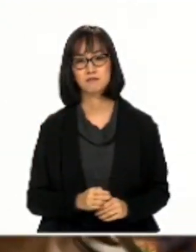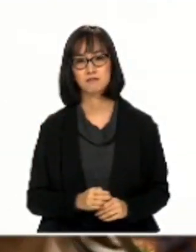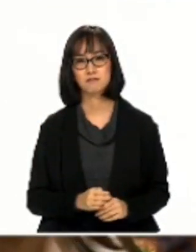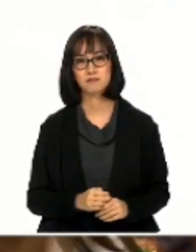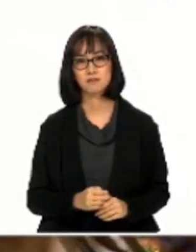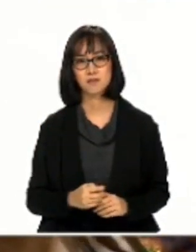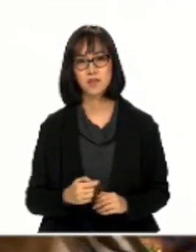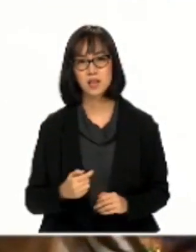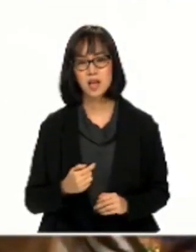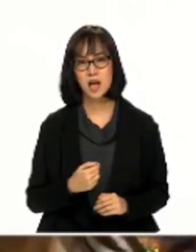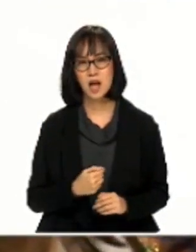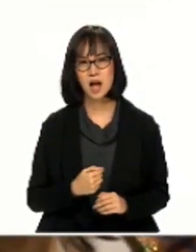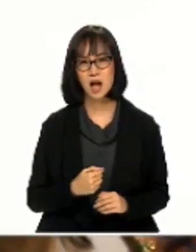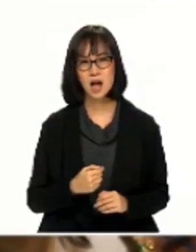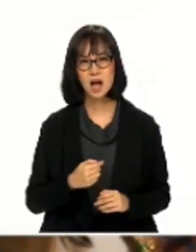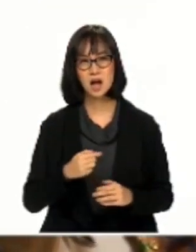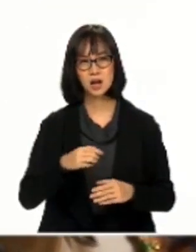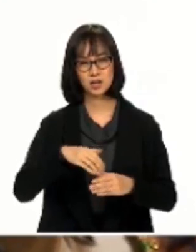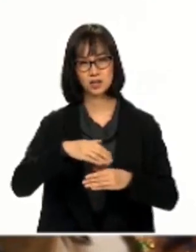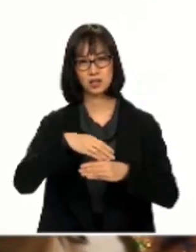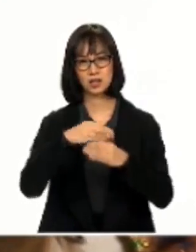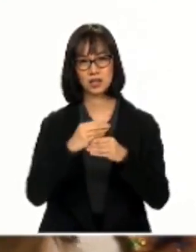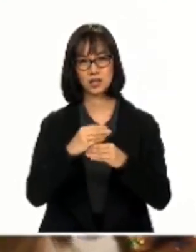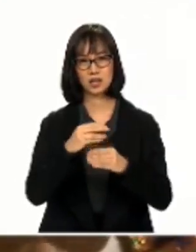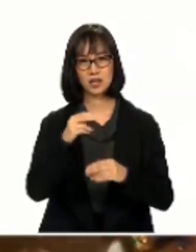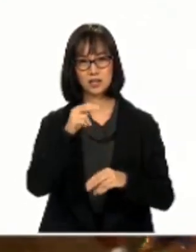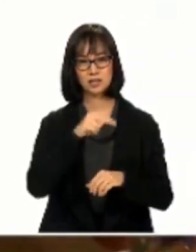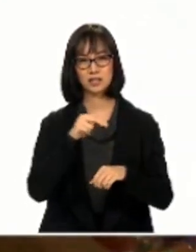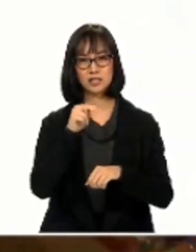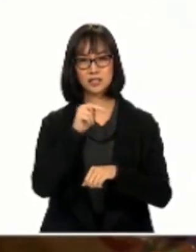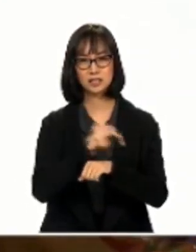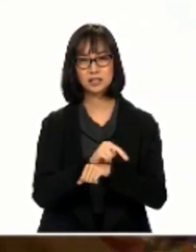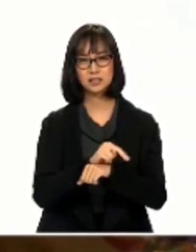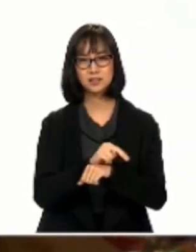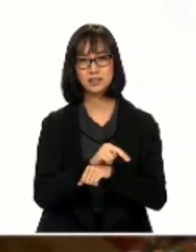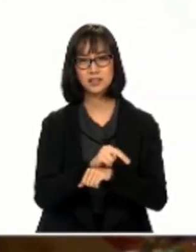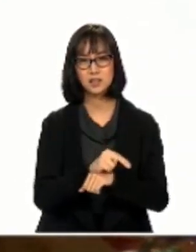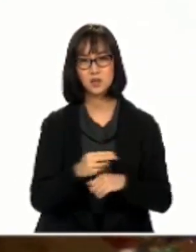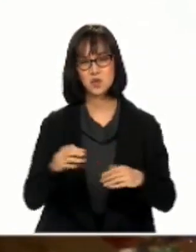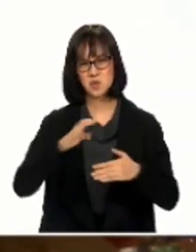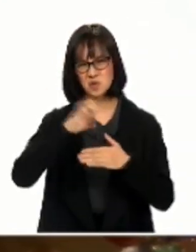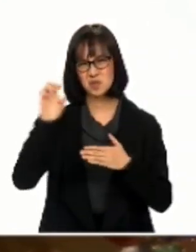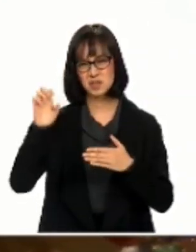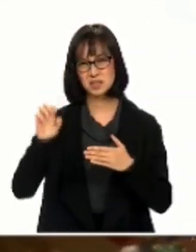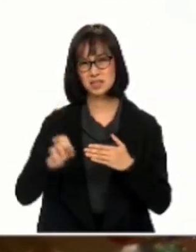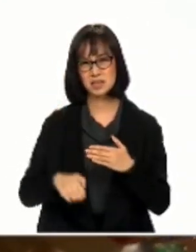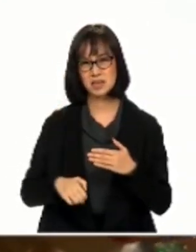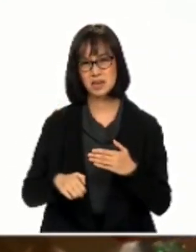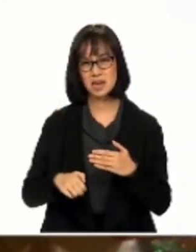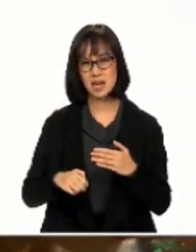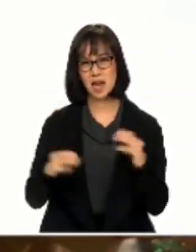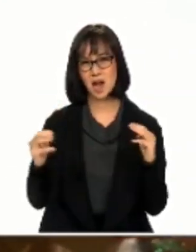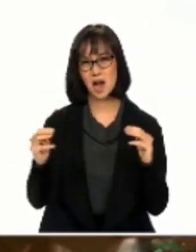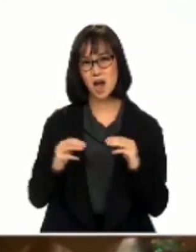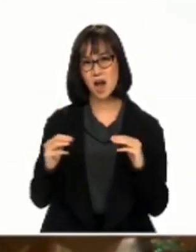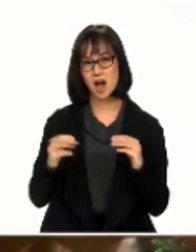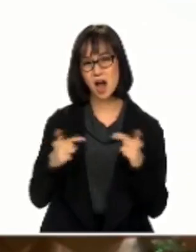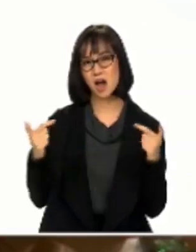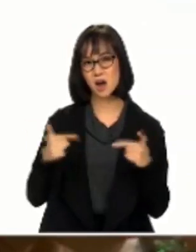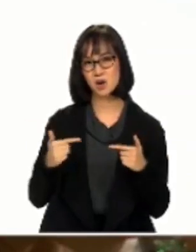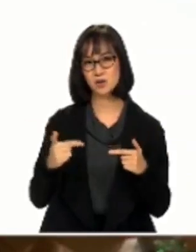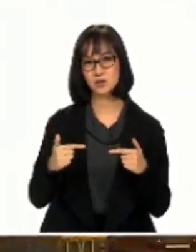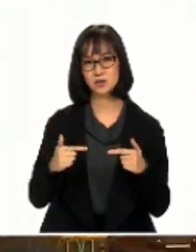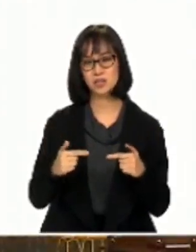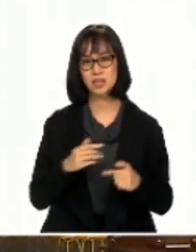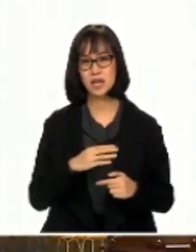of the National Task Force to end local communist armed conflict and have assigned a